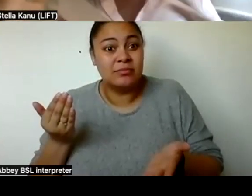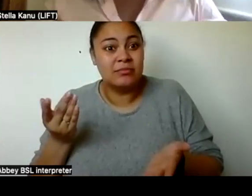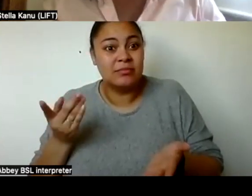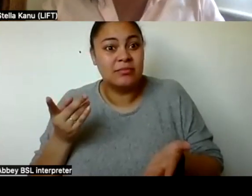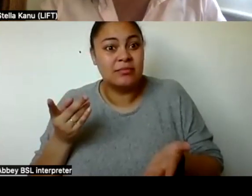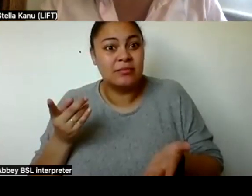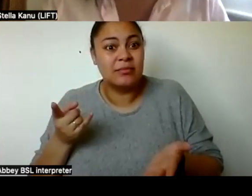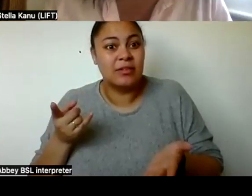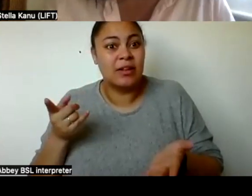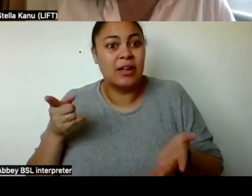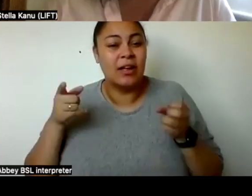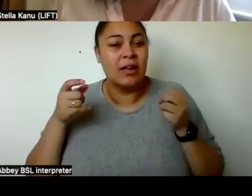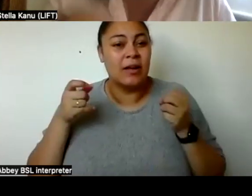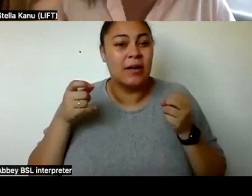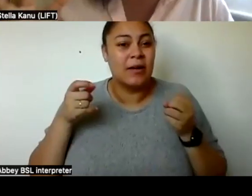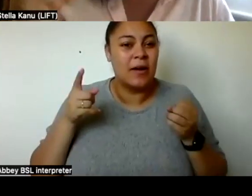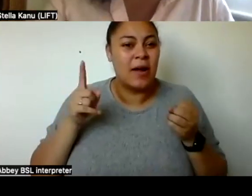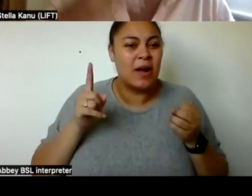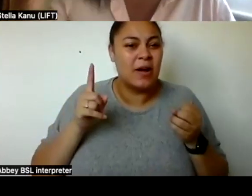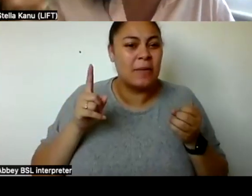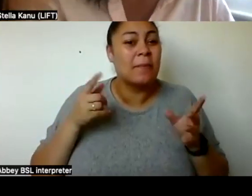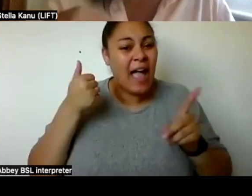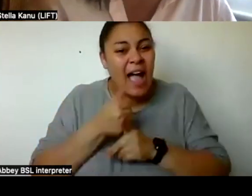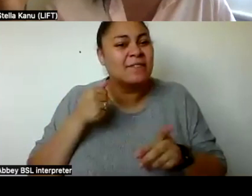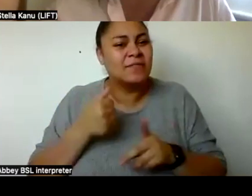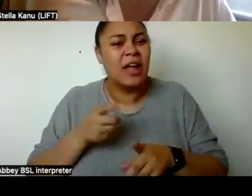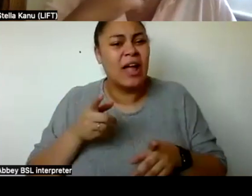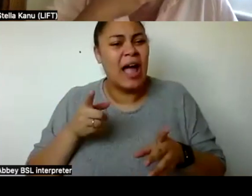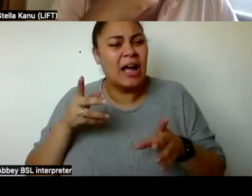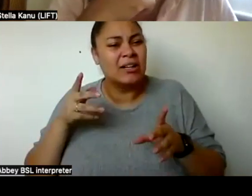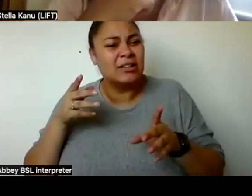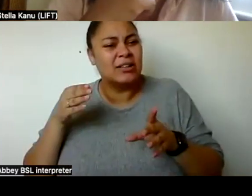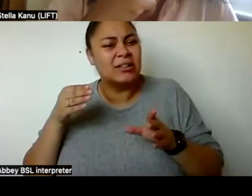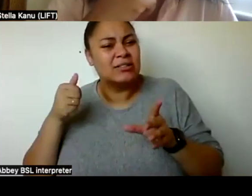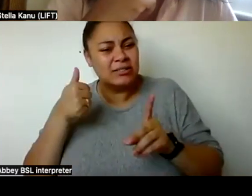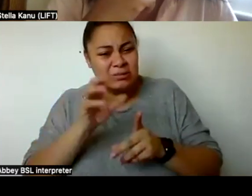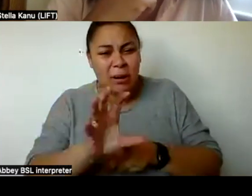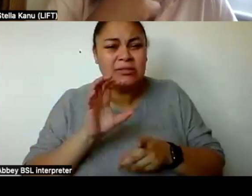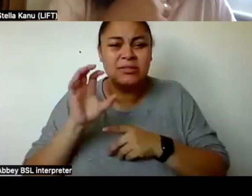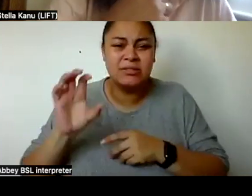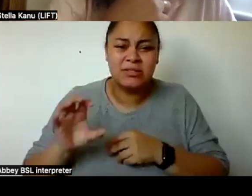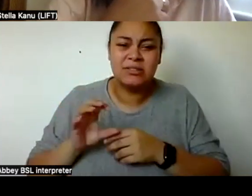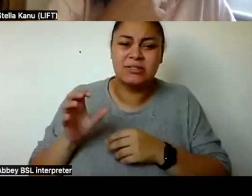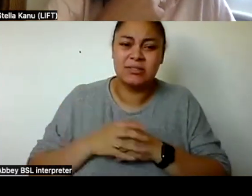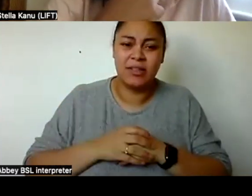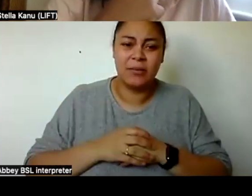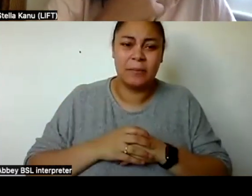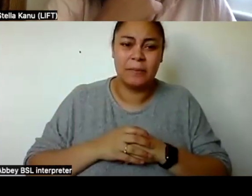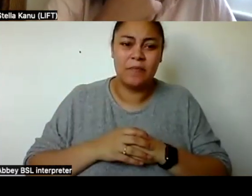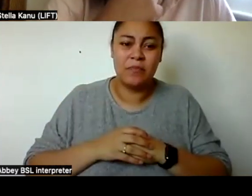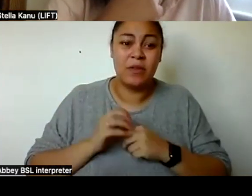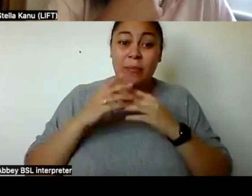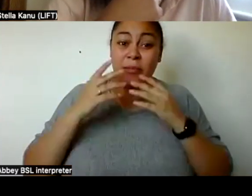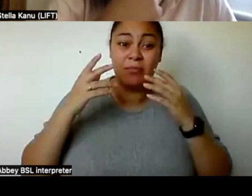there being this kind of this potential to be advocates and to sponsor and all of that other stuff, I think where we are again falling down